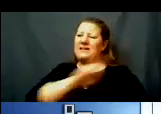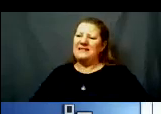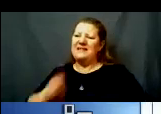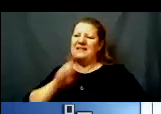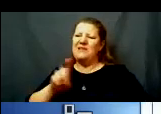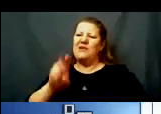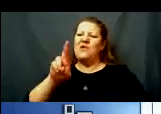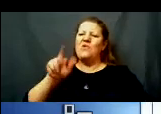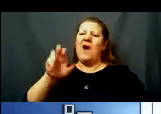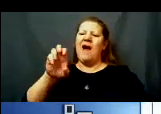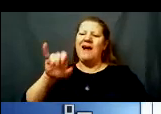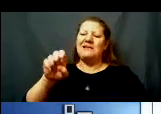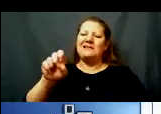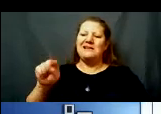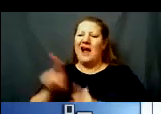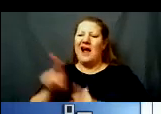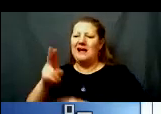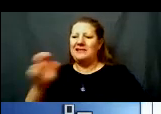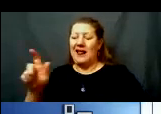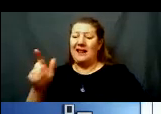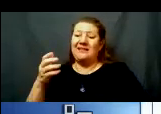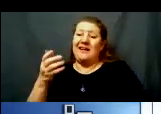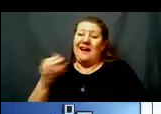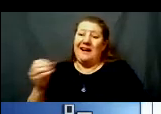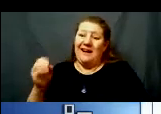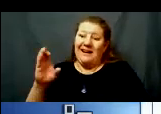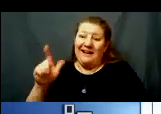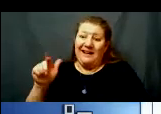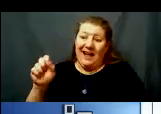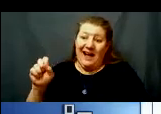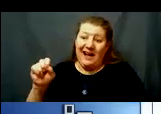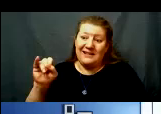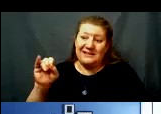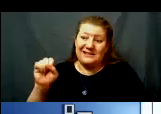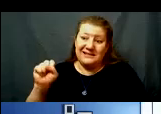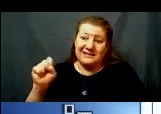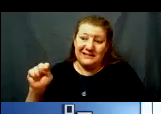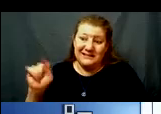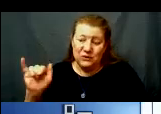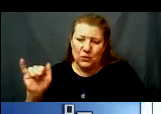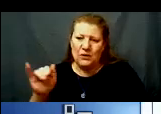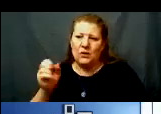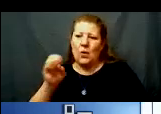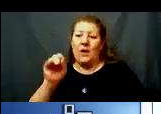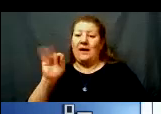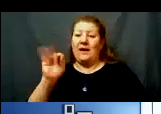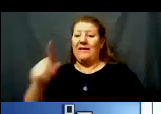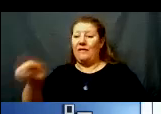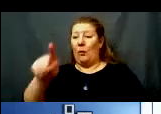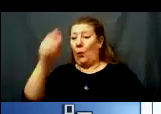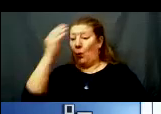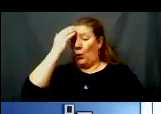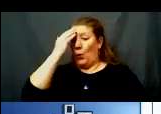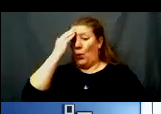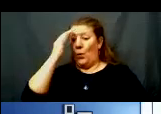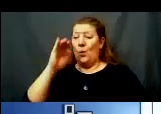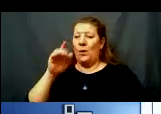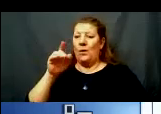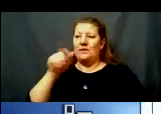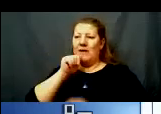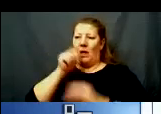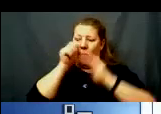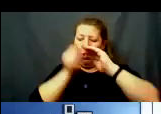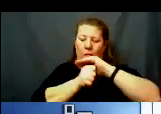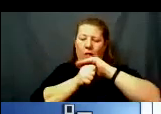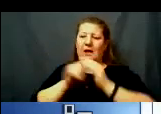classist as hell. If you've not been living under a rock, you probably know that the US carceral system is overwhelmingly